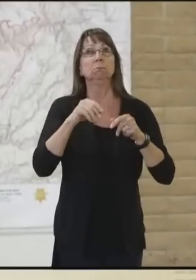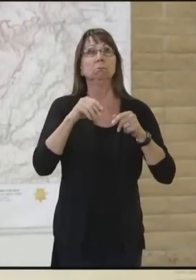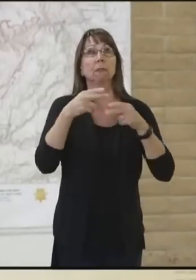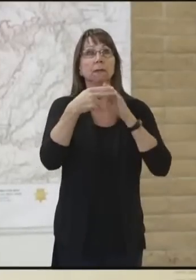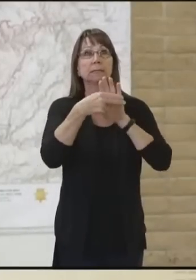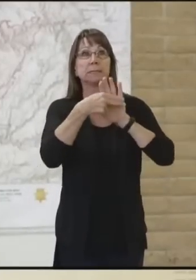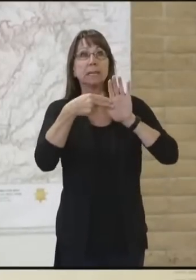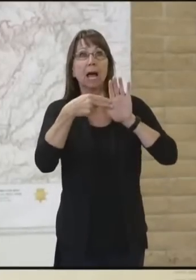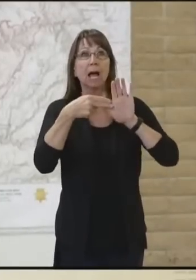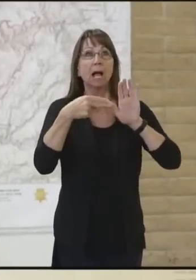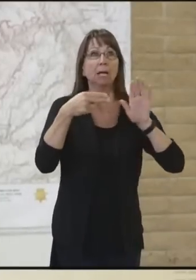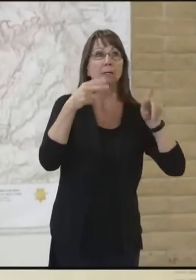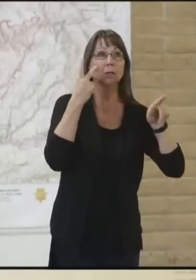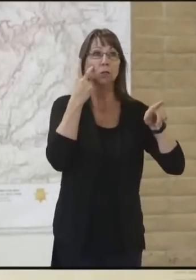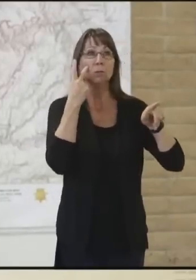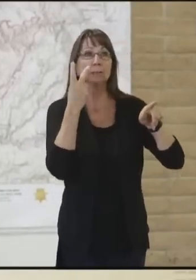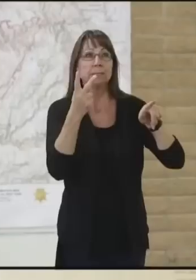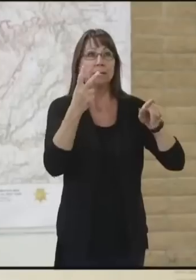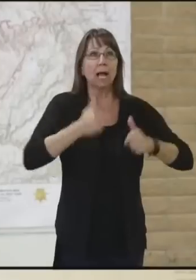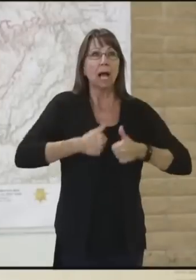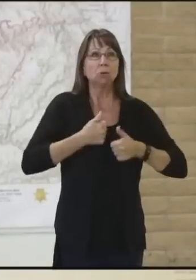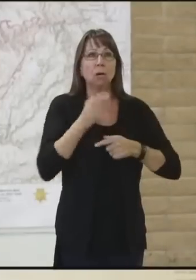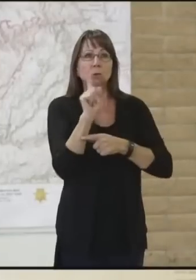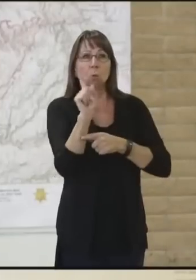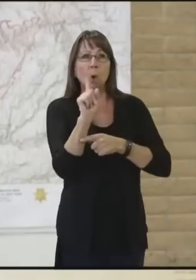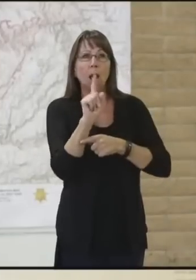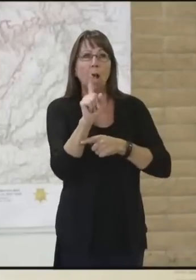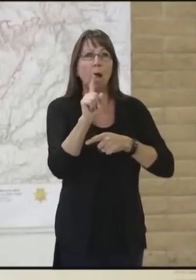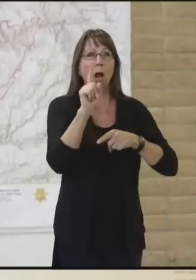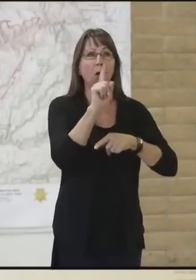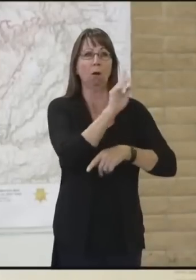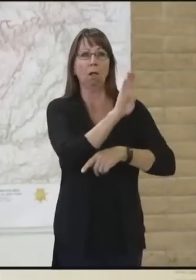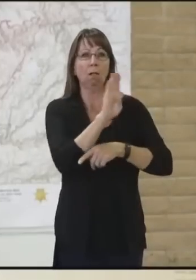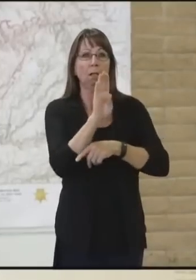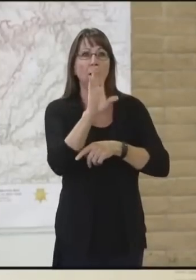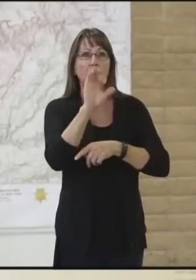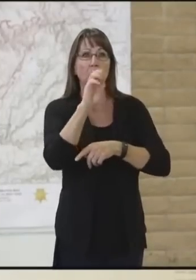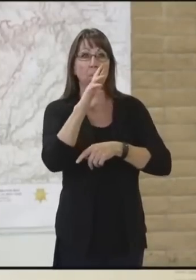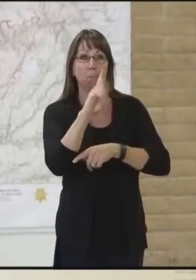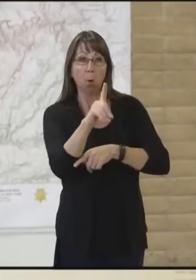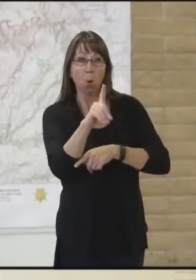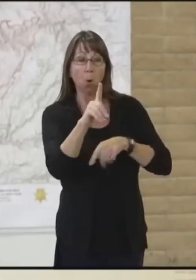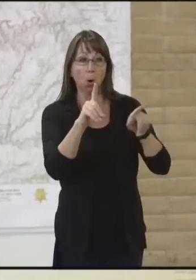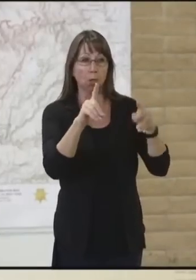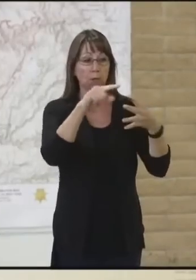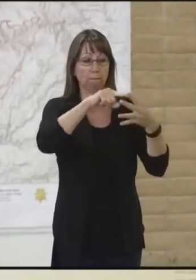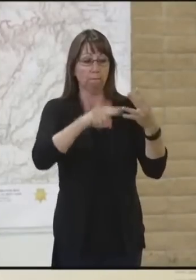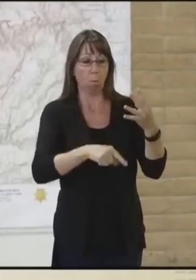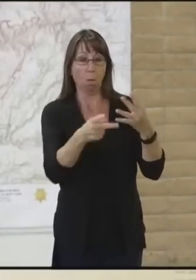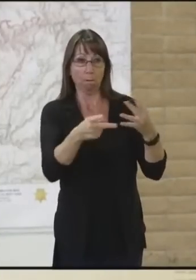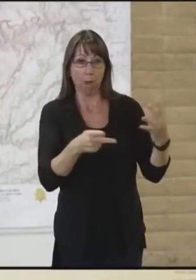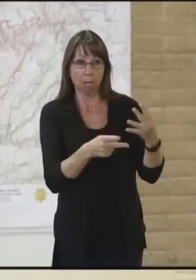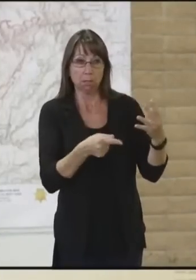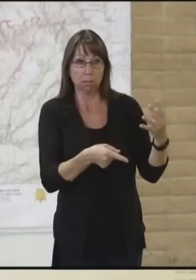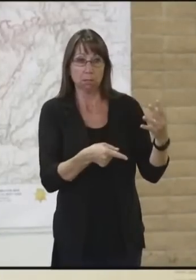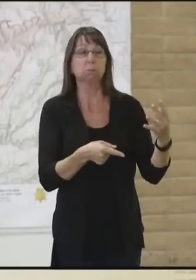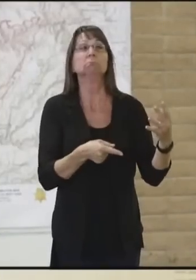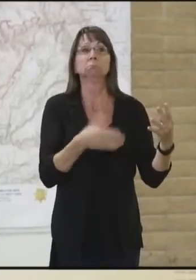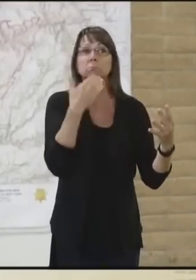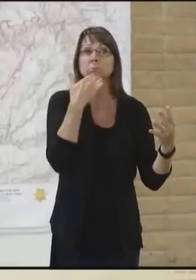see those addresses of those boards. That's the best place to get information other than this press conference nightly.